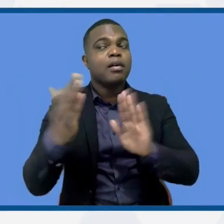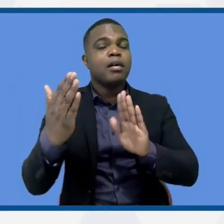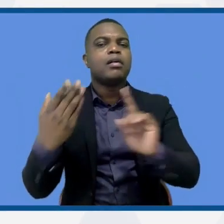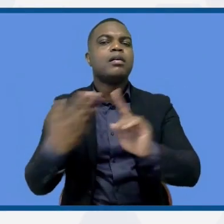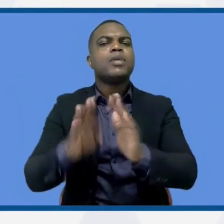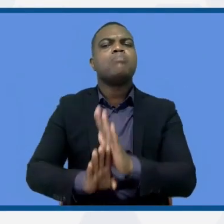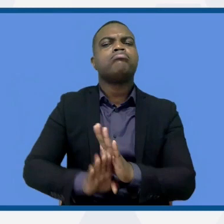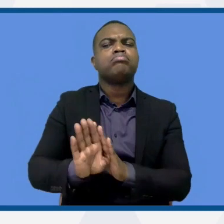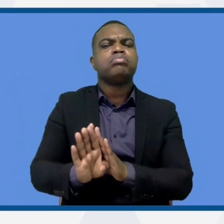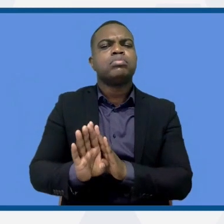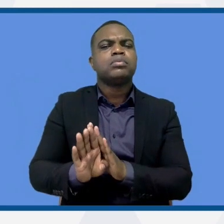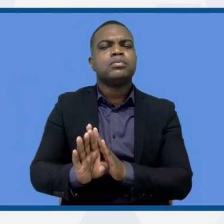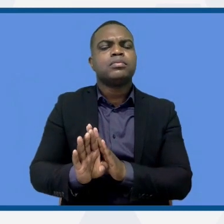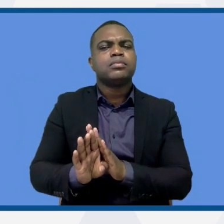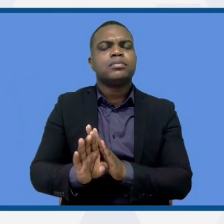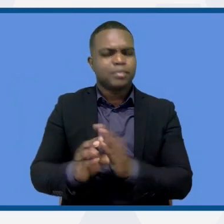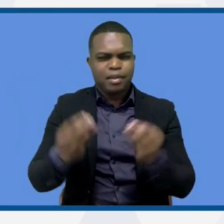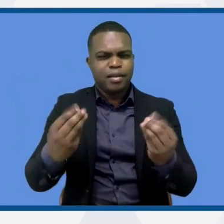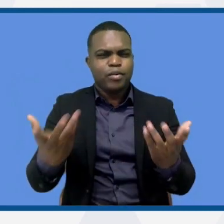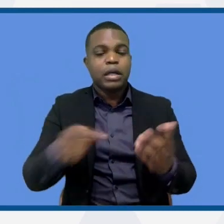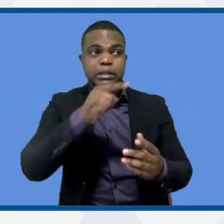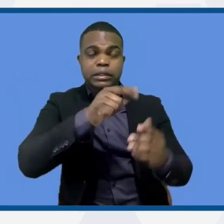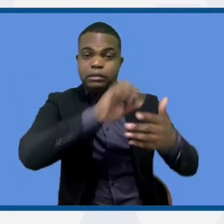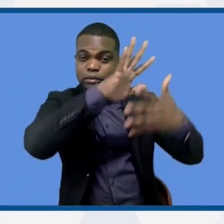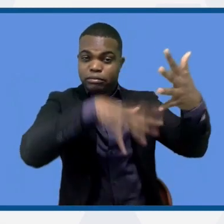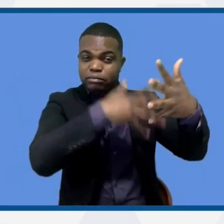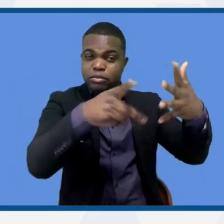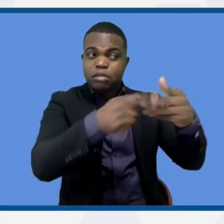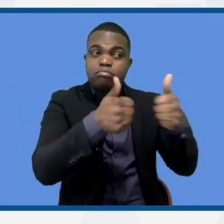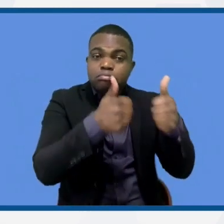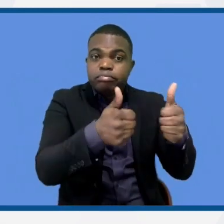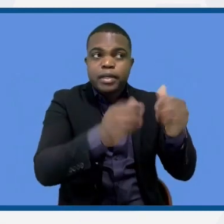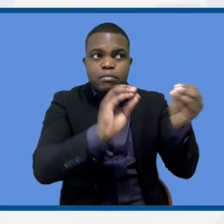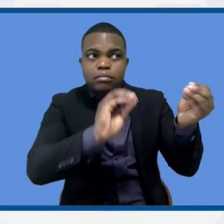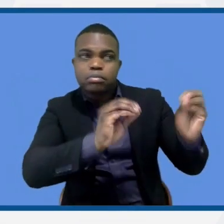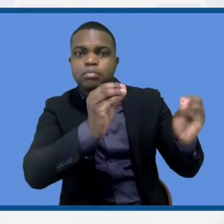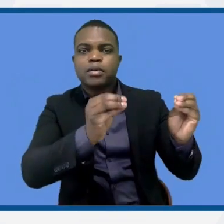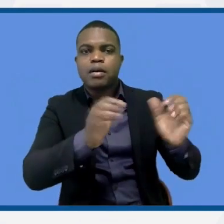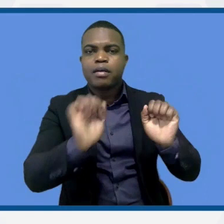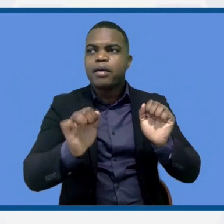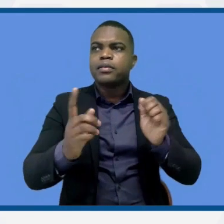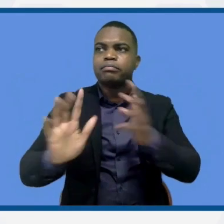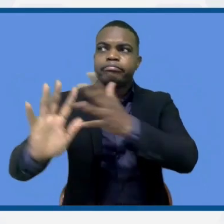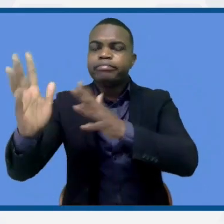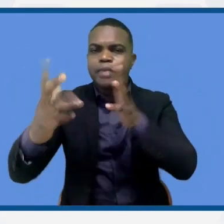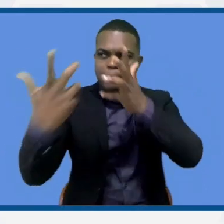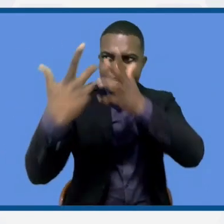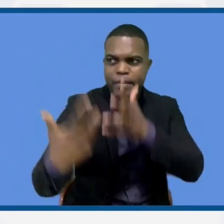recover the functionality and performance of those infrastructures to their original state